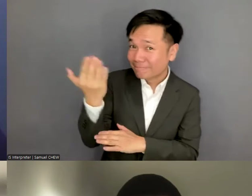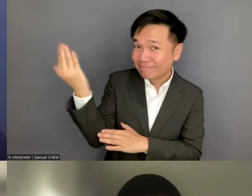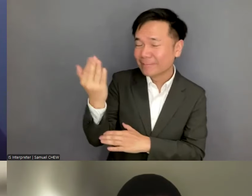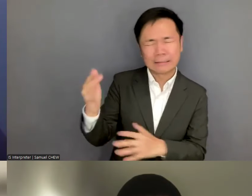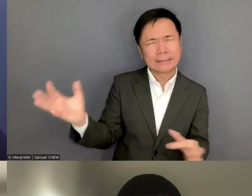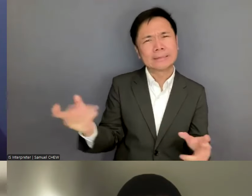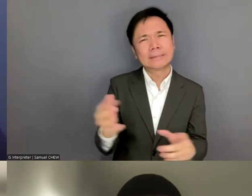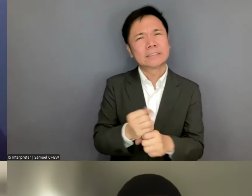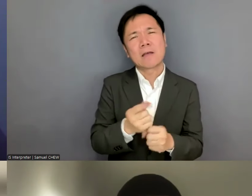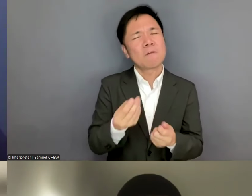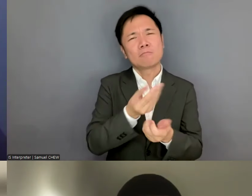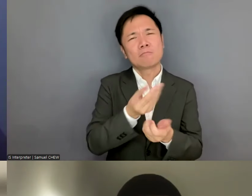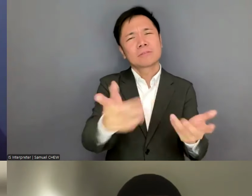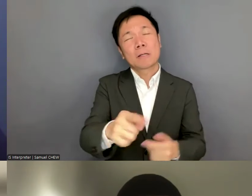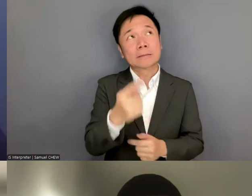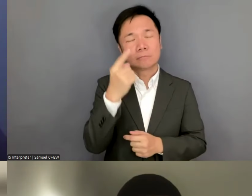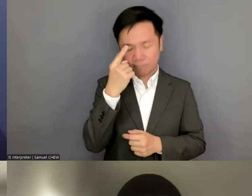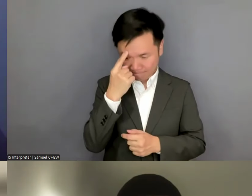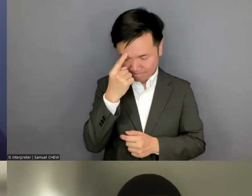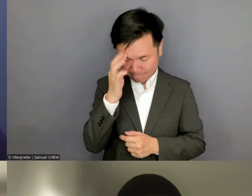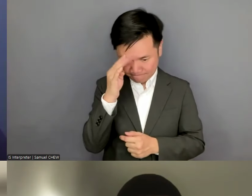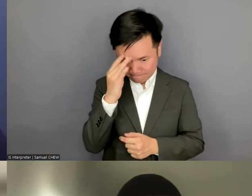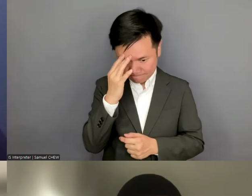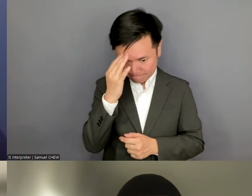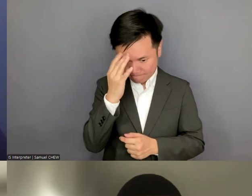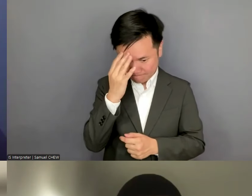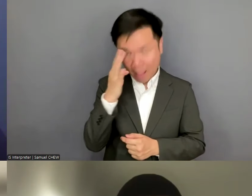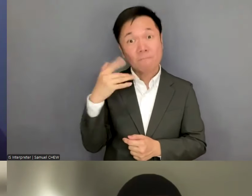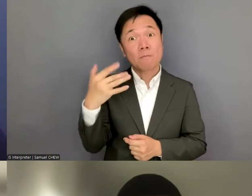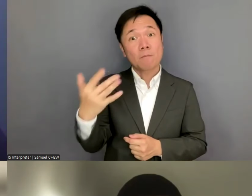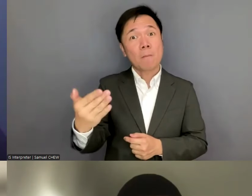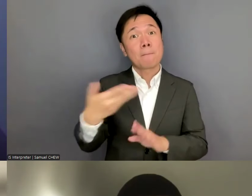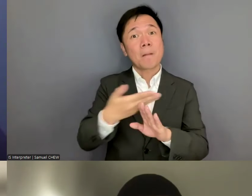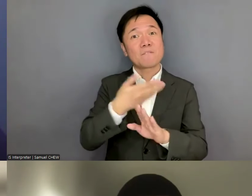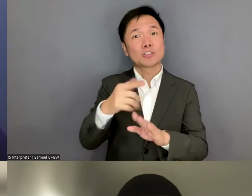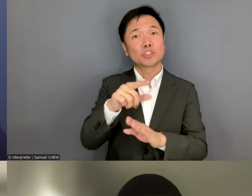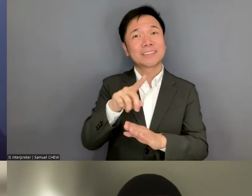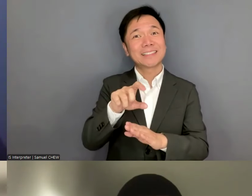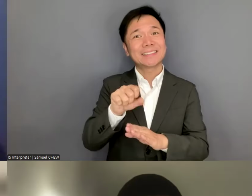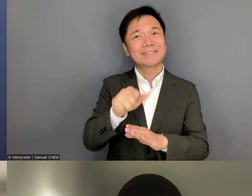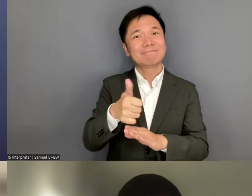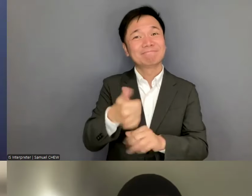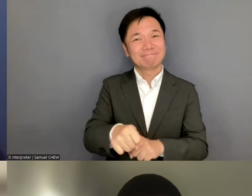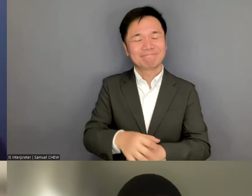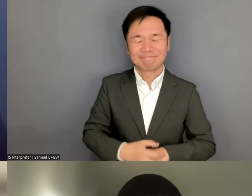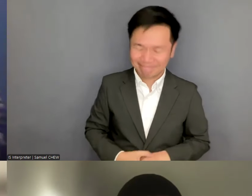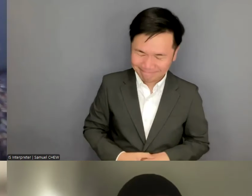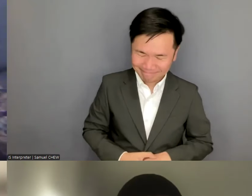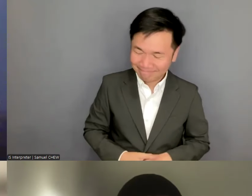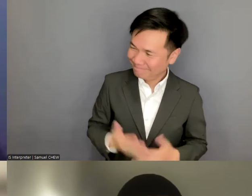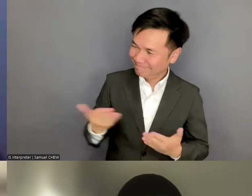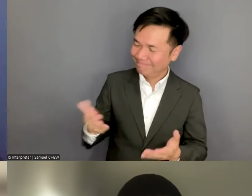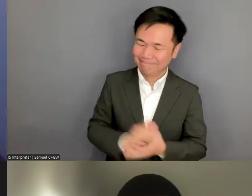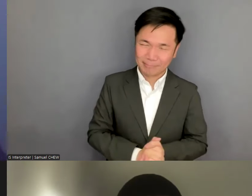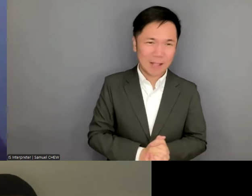about moving forward leading up to the Global Disability Summit. All you. Okay, thank you so much,